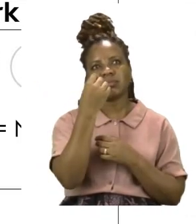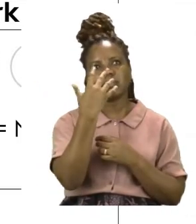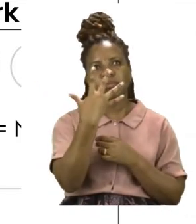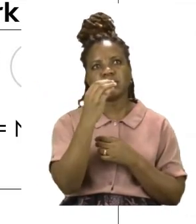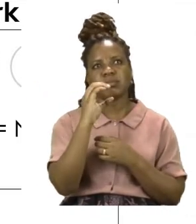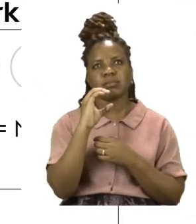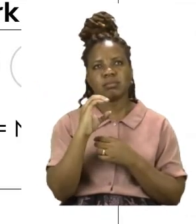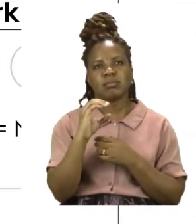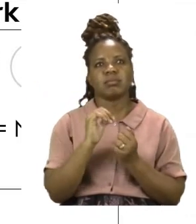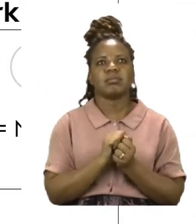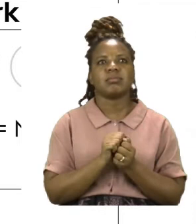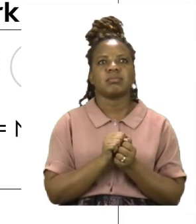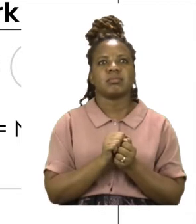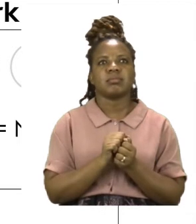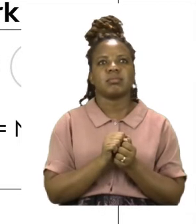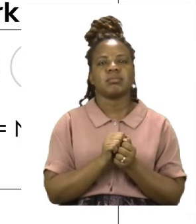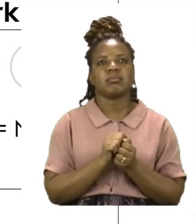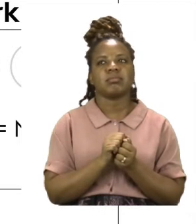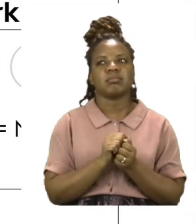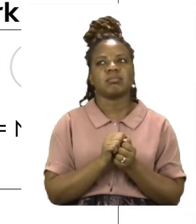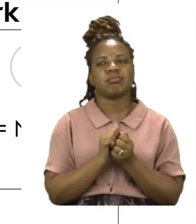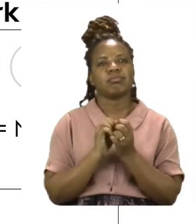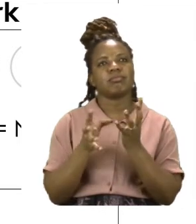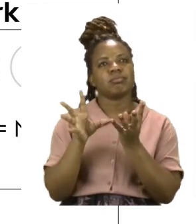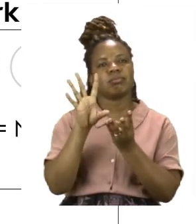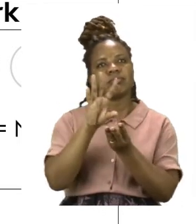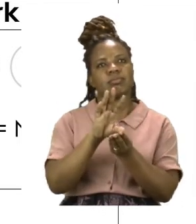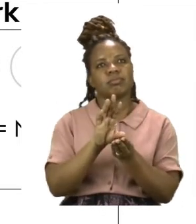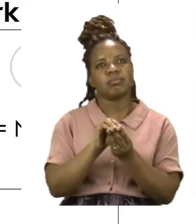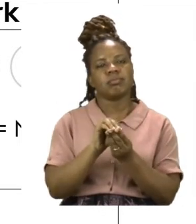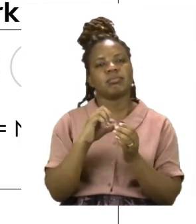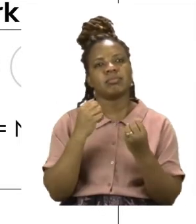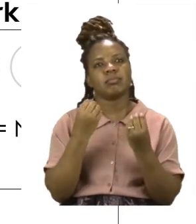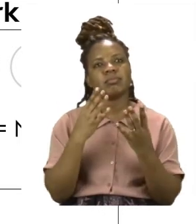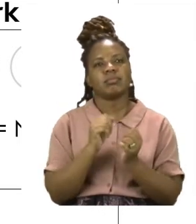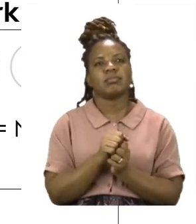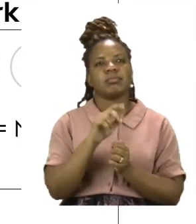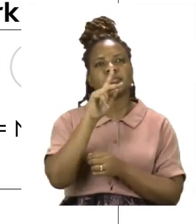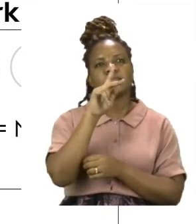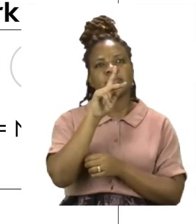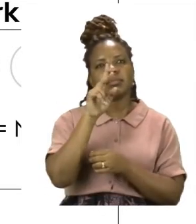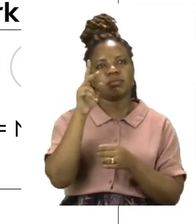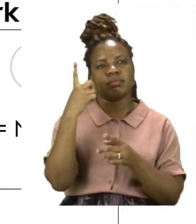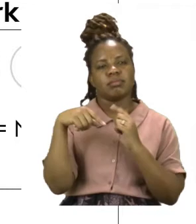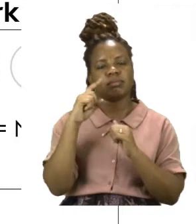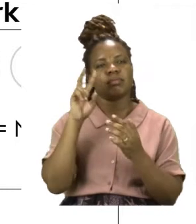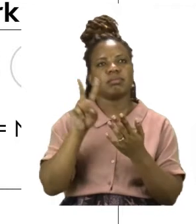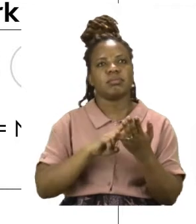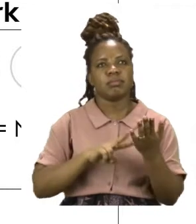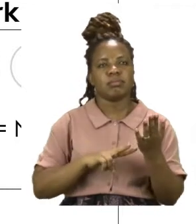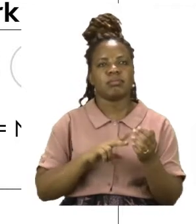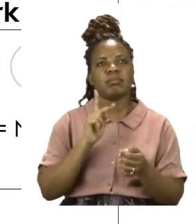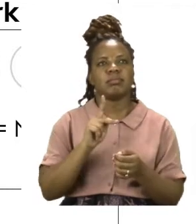money did he spend? Let me read it again. This time, please focus on the